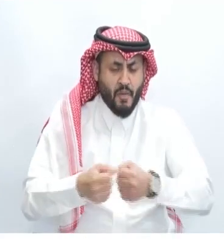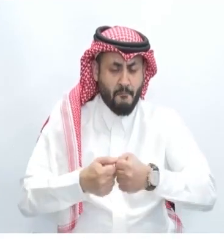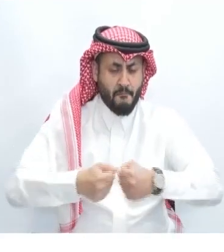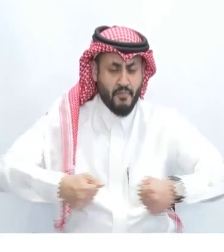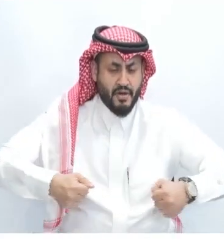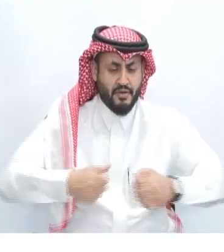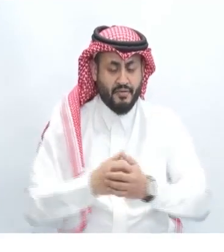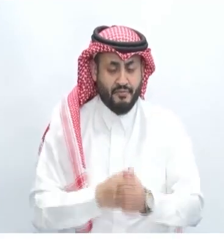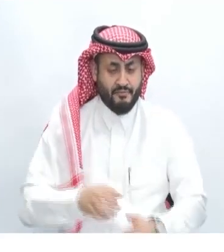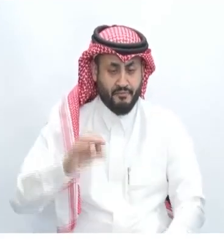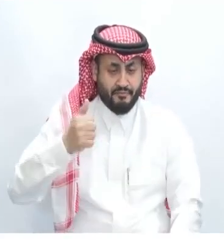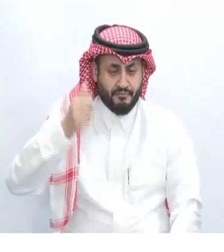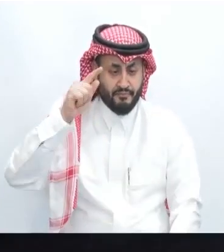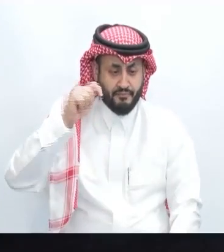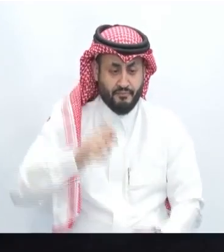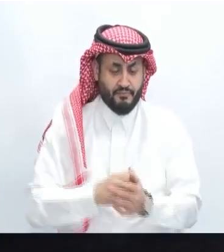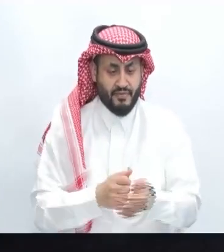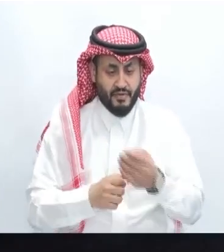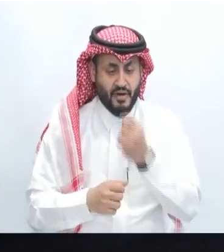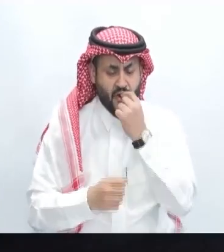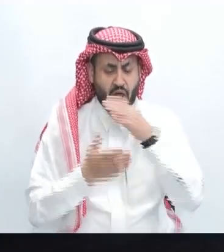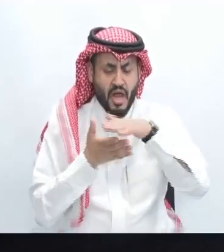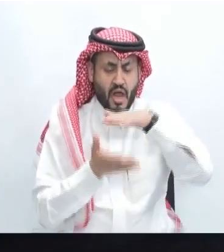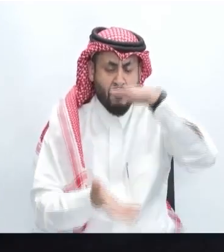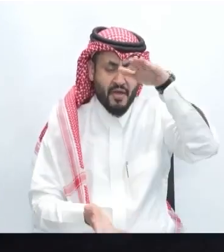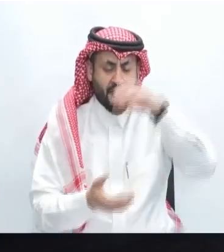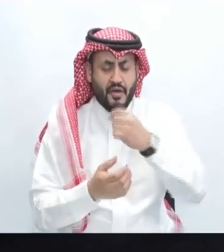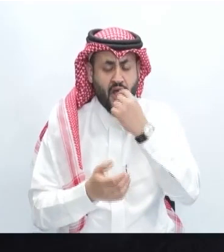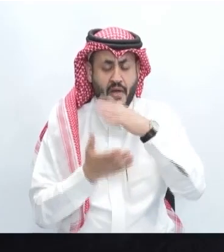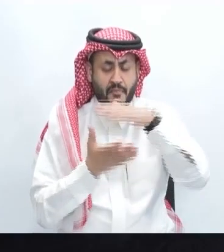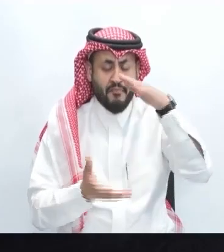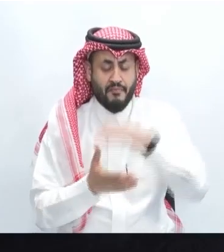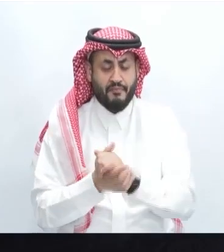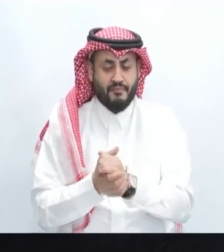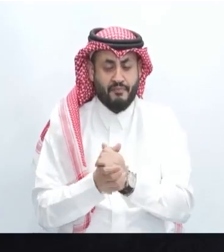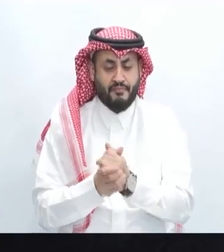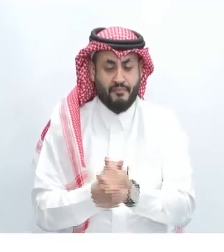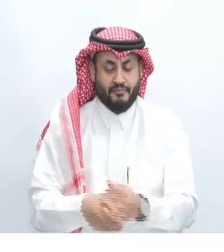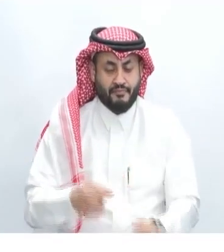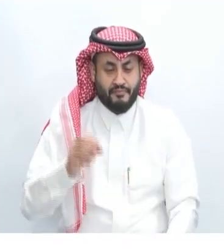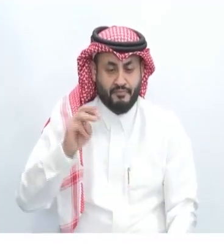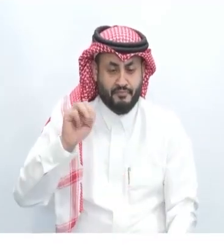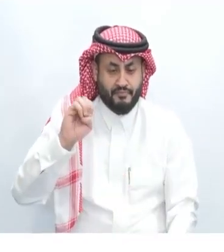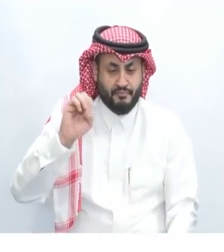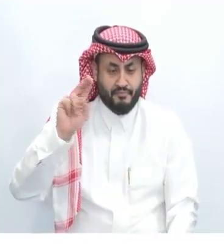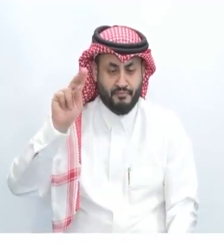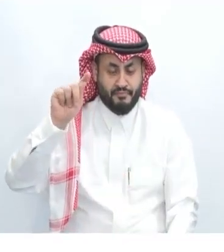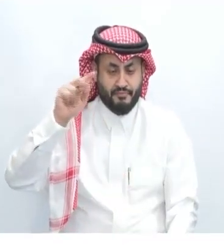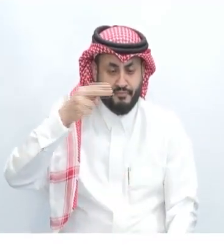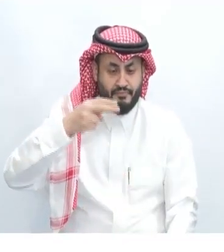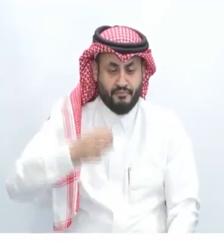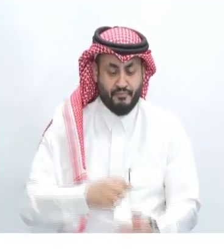they have big mouths. They are fat and they have big mouths.